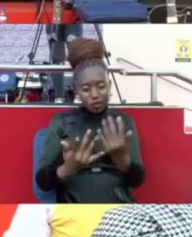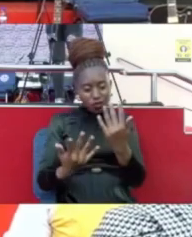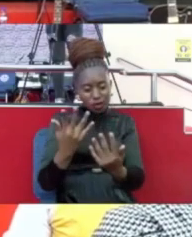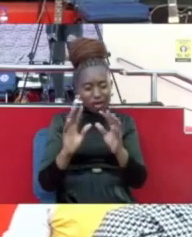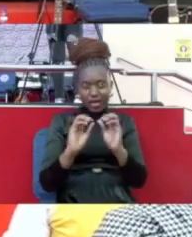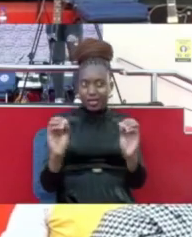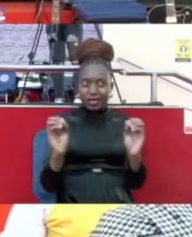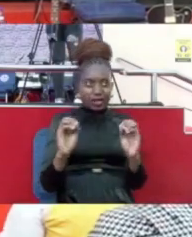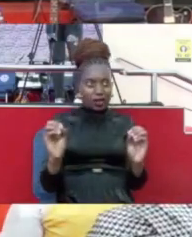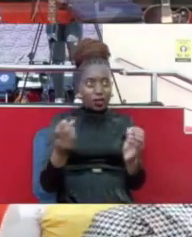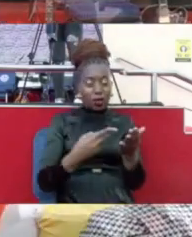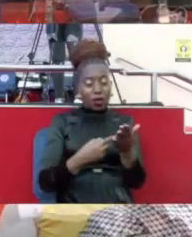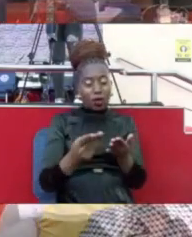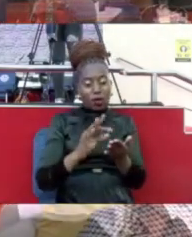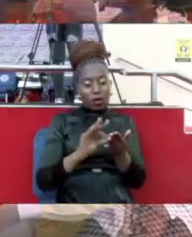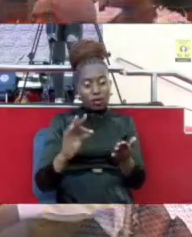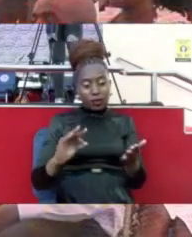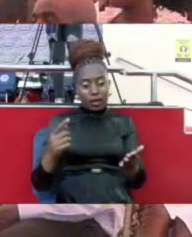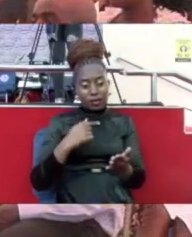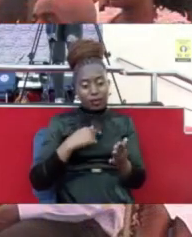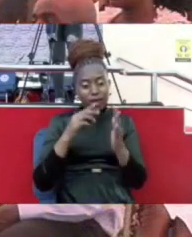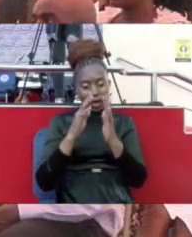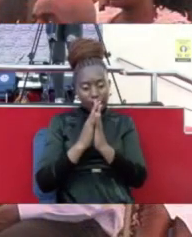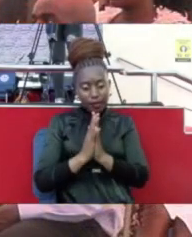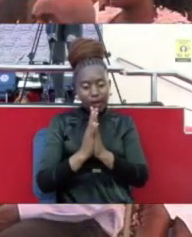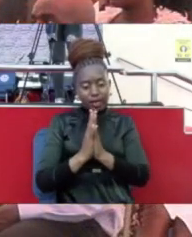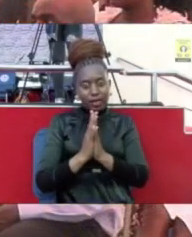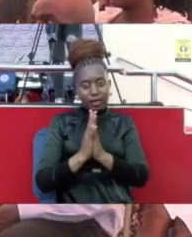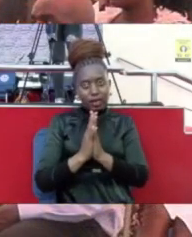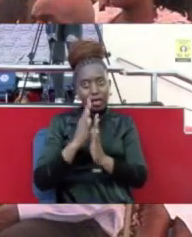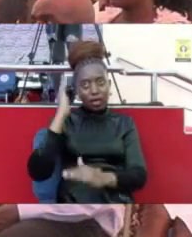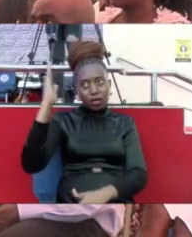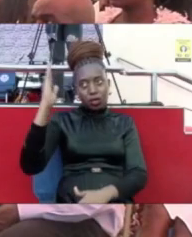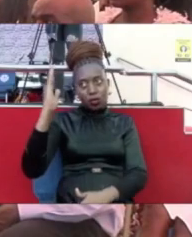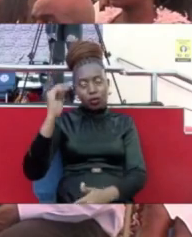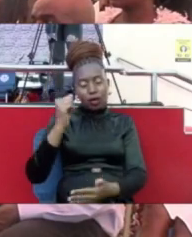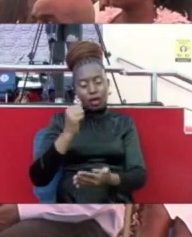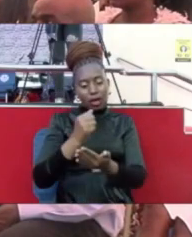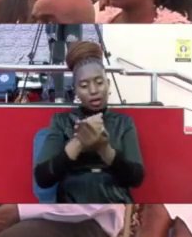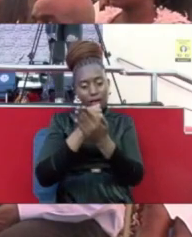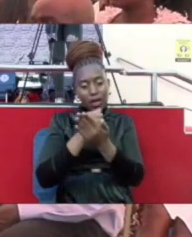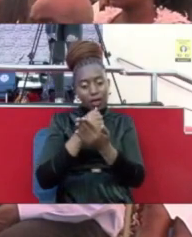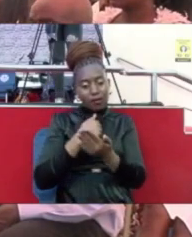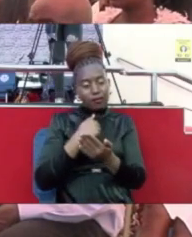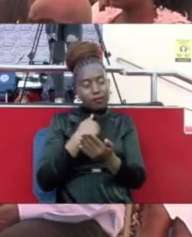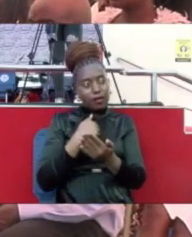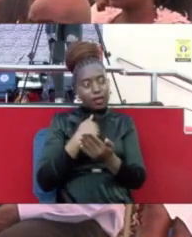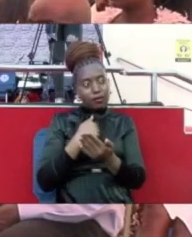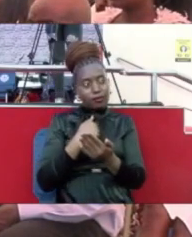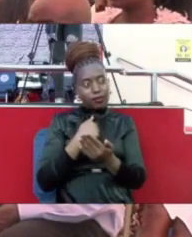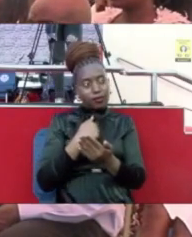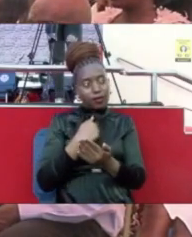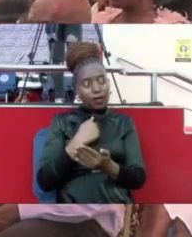Holy Spirit, I pray that you go before me, that you arrange a meeting